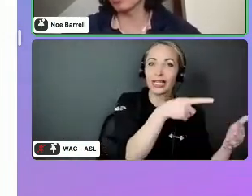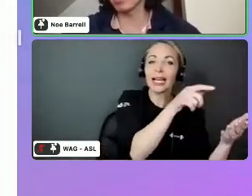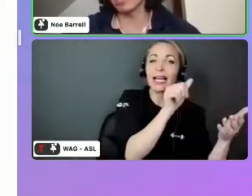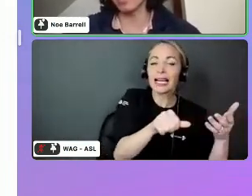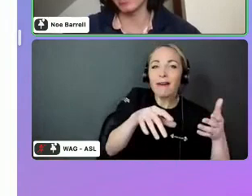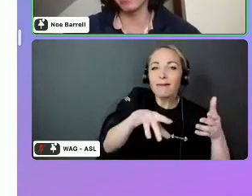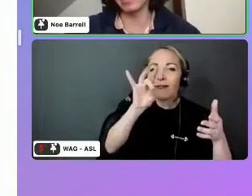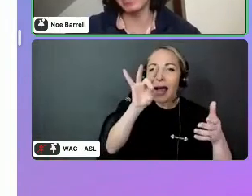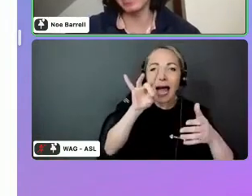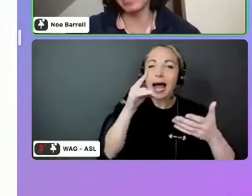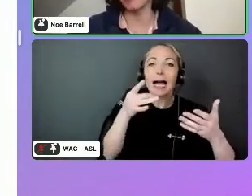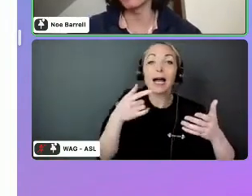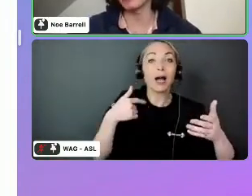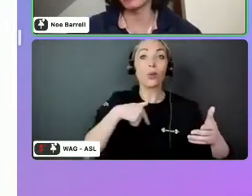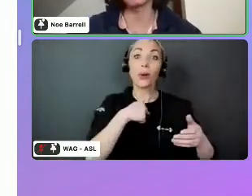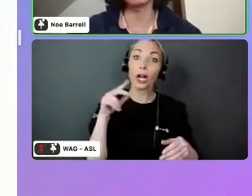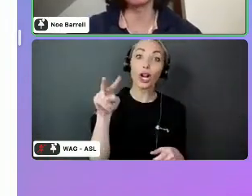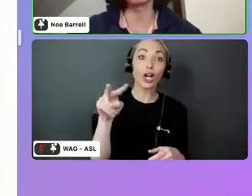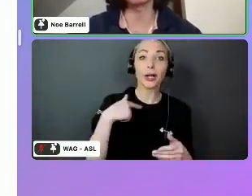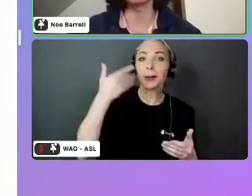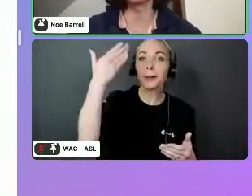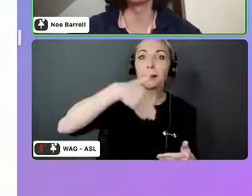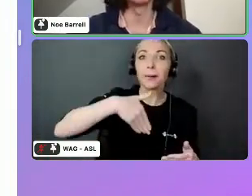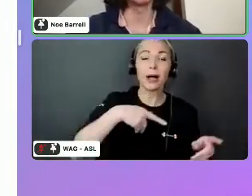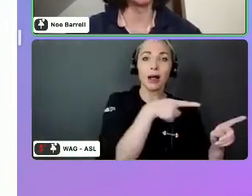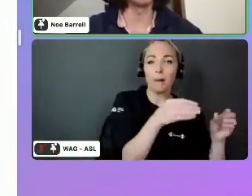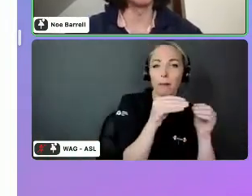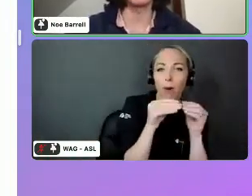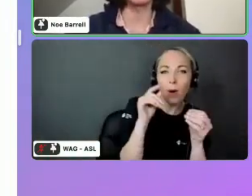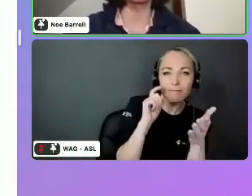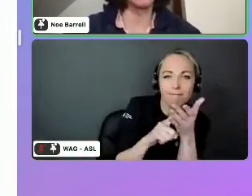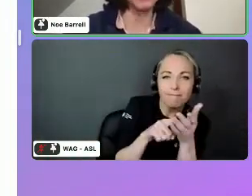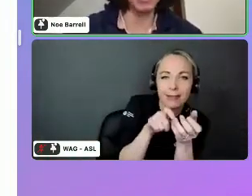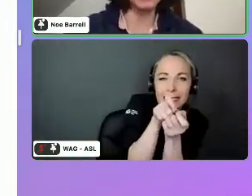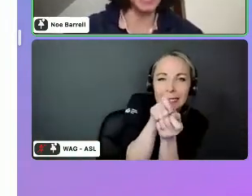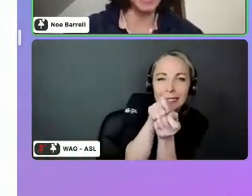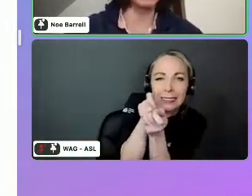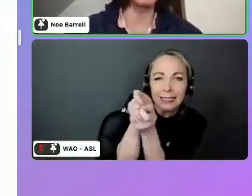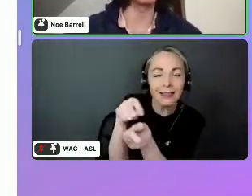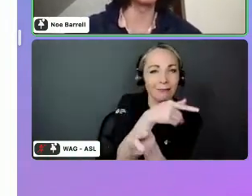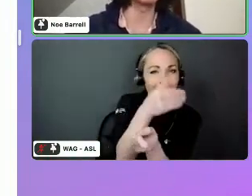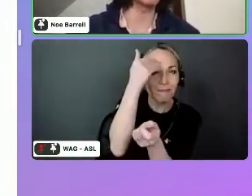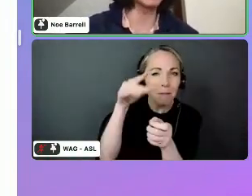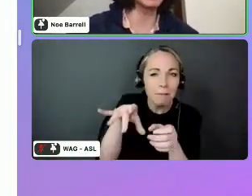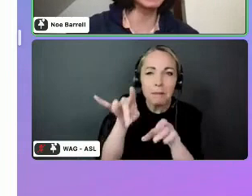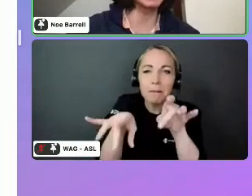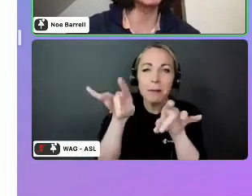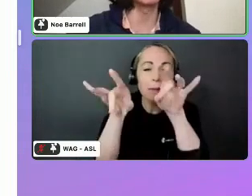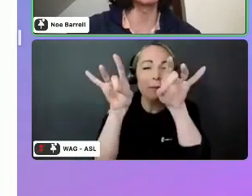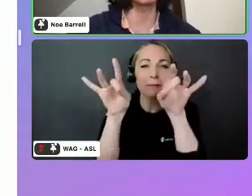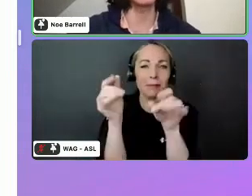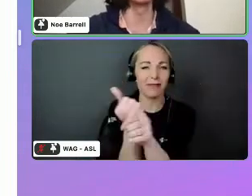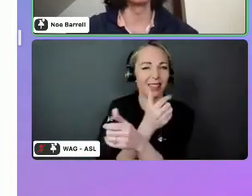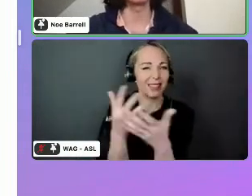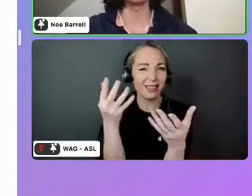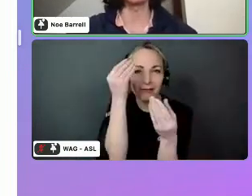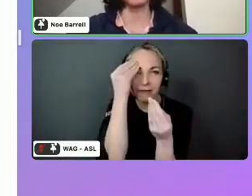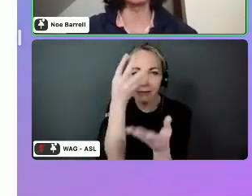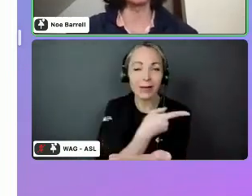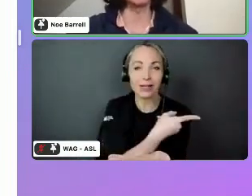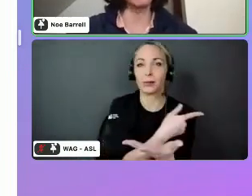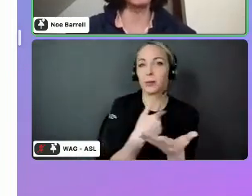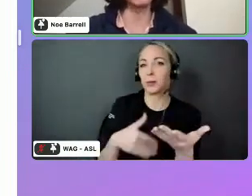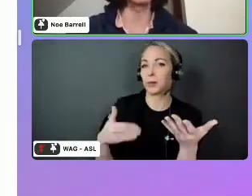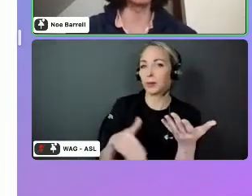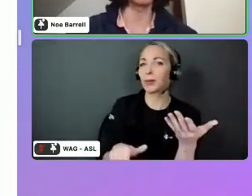us significantly in our detection capabilities. Like I said, the selected tab example is probably the easiest to understand, but there's a lot